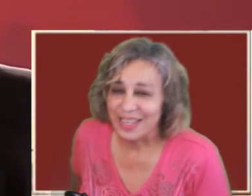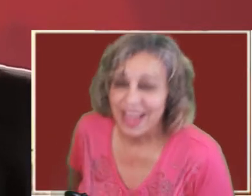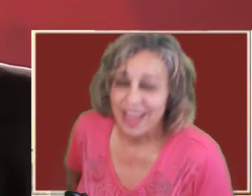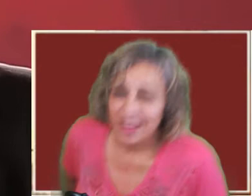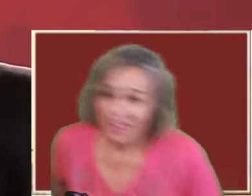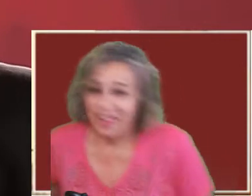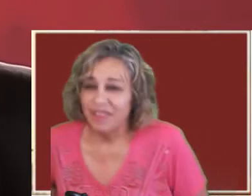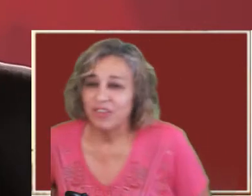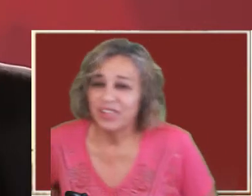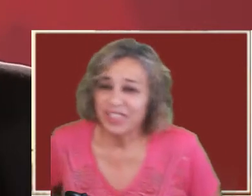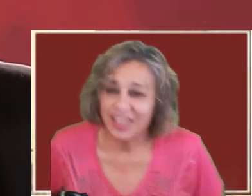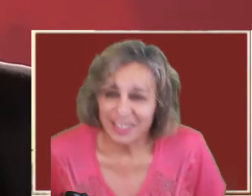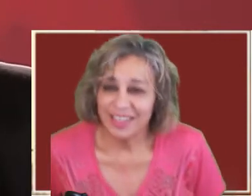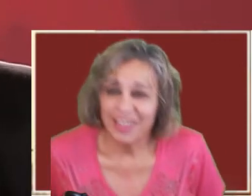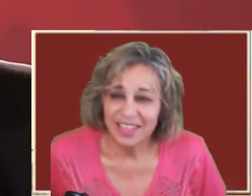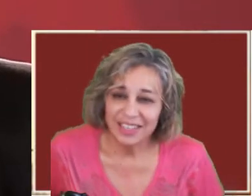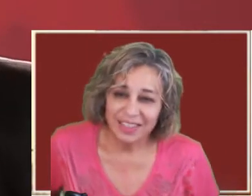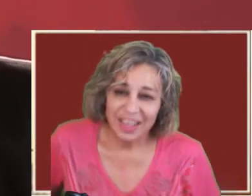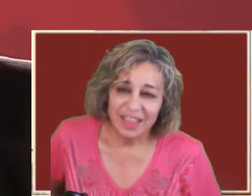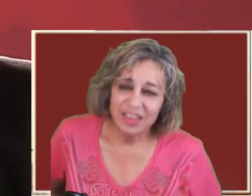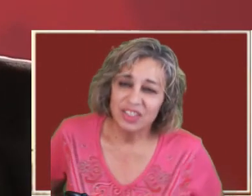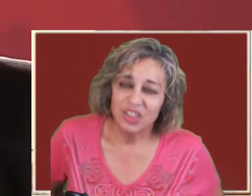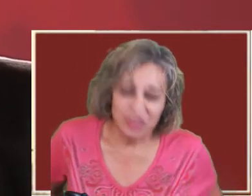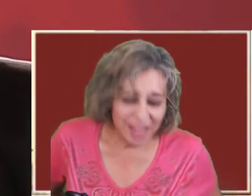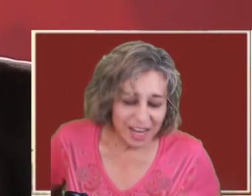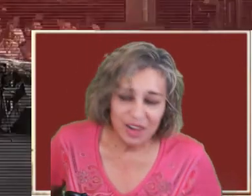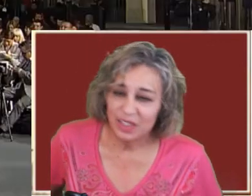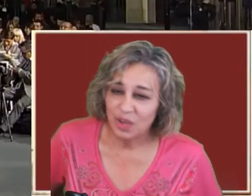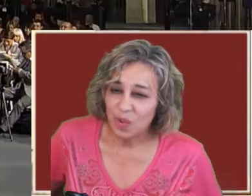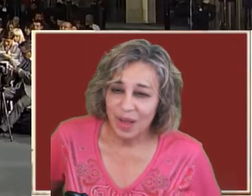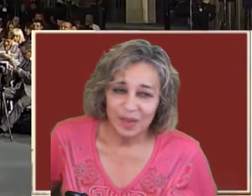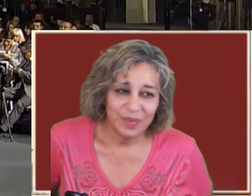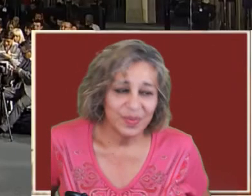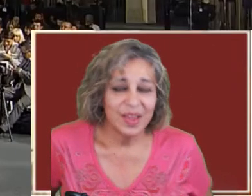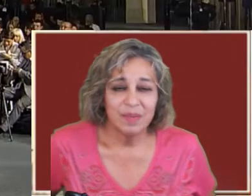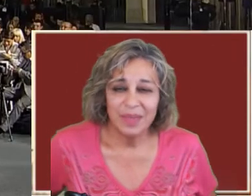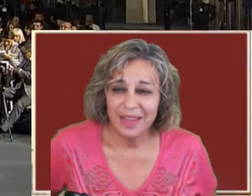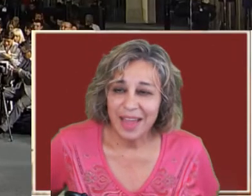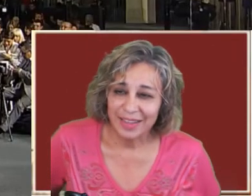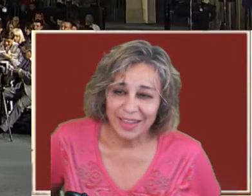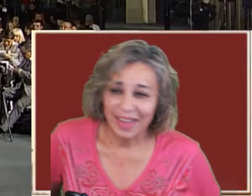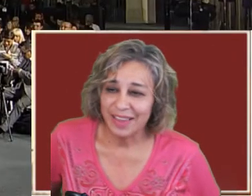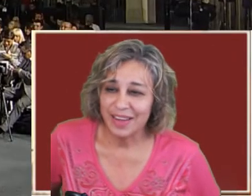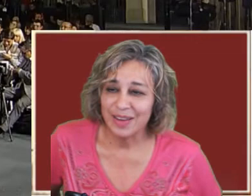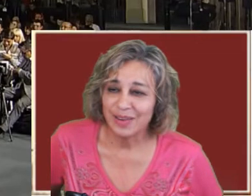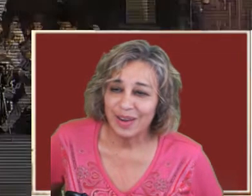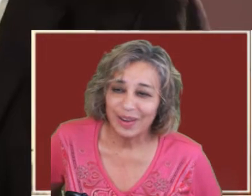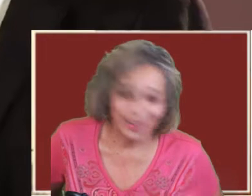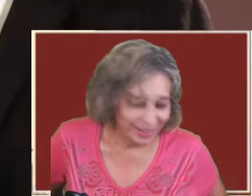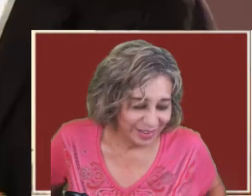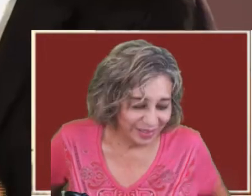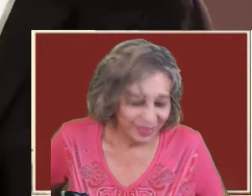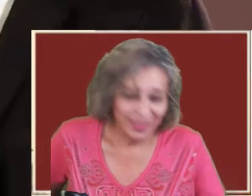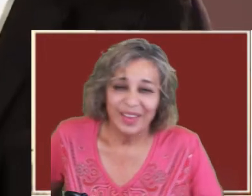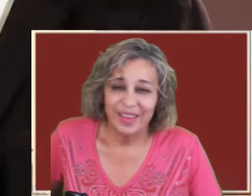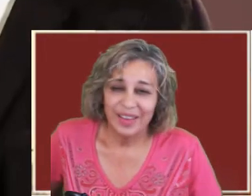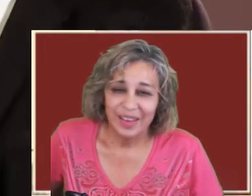cousins, first cousin. He says they know so well, but they act like they don't know.